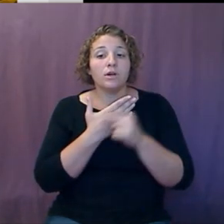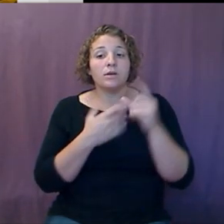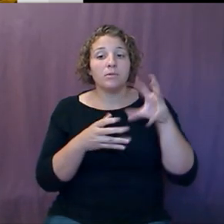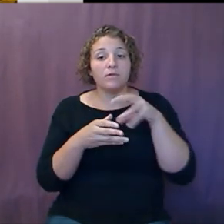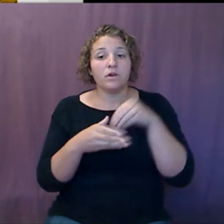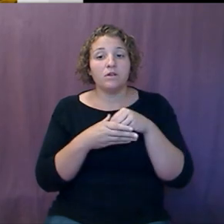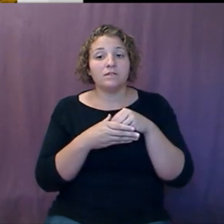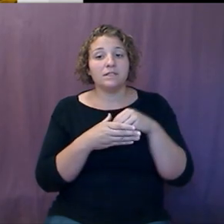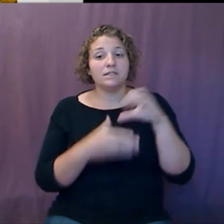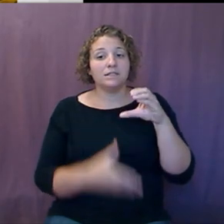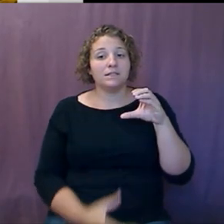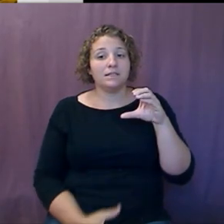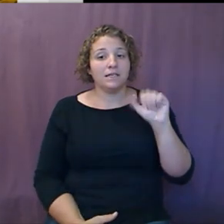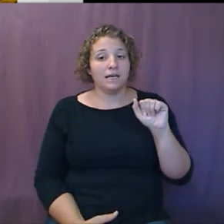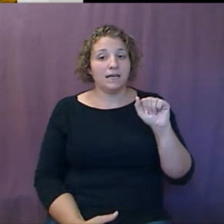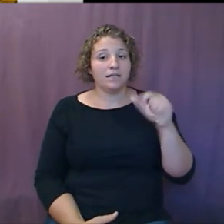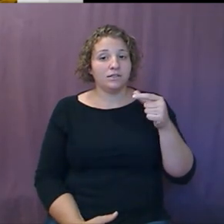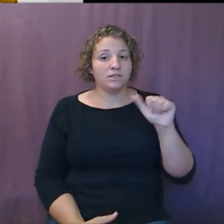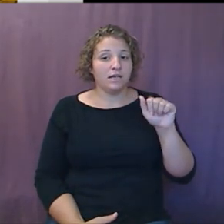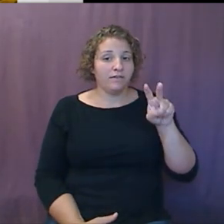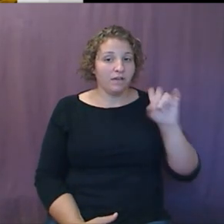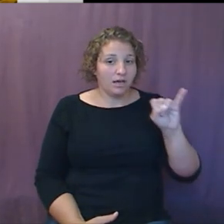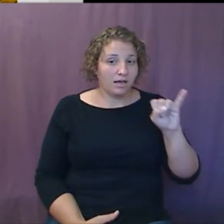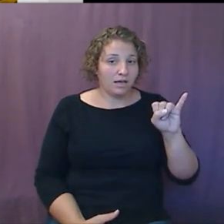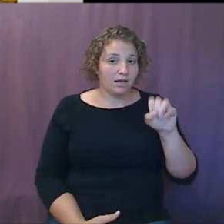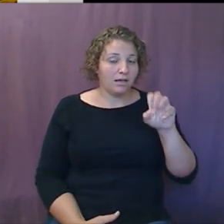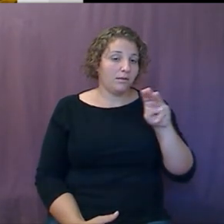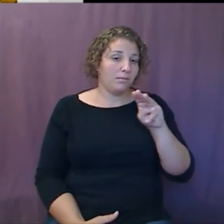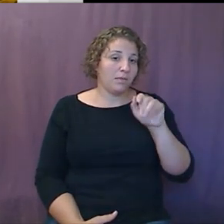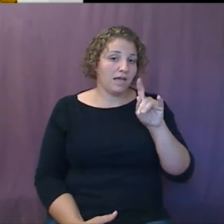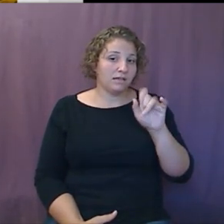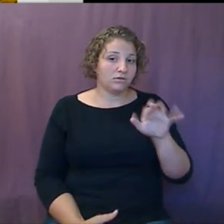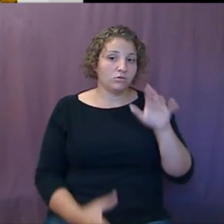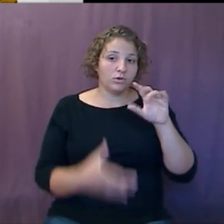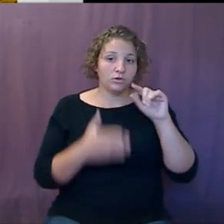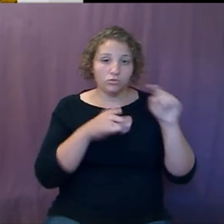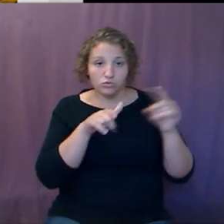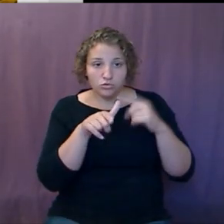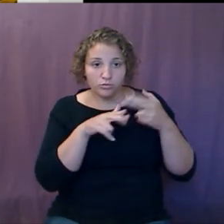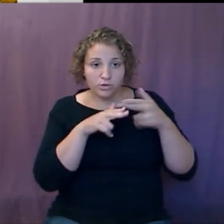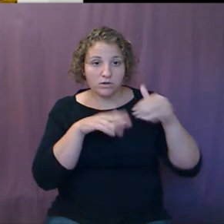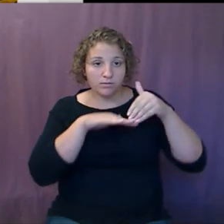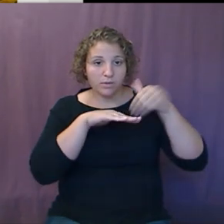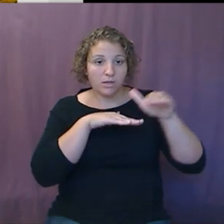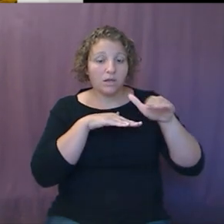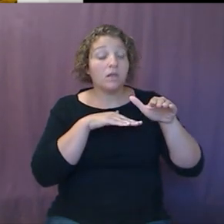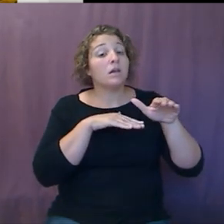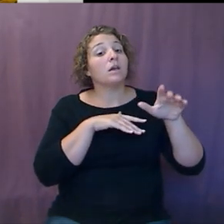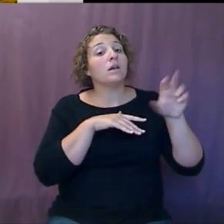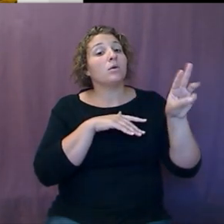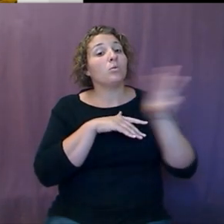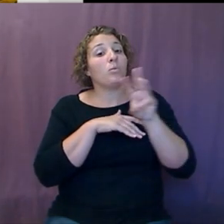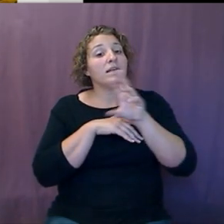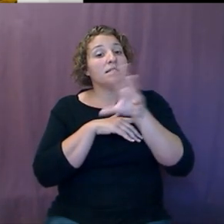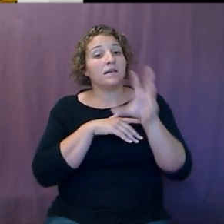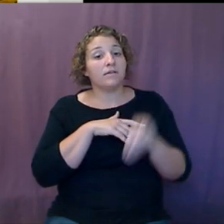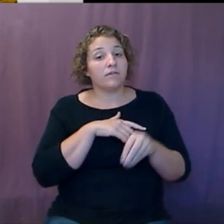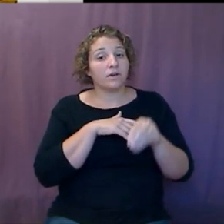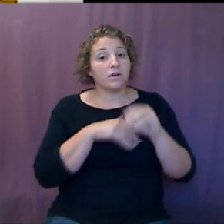gavi mastercard and trust stamp will soon be launched in west africa and will be coupled with a covet